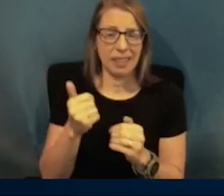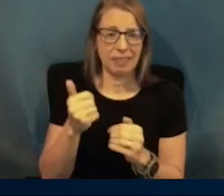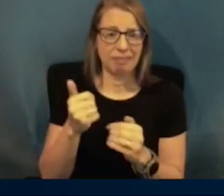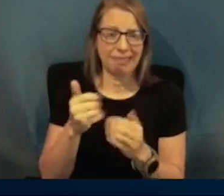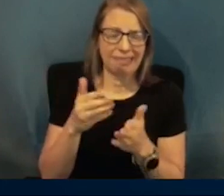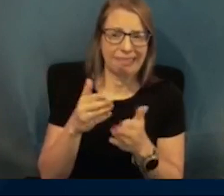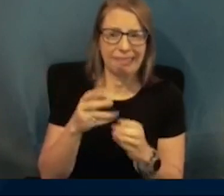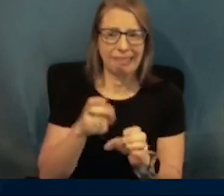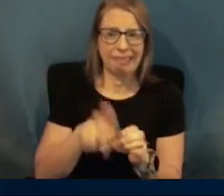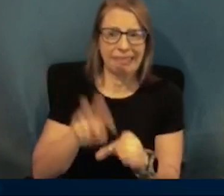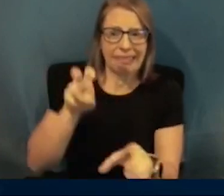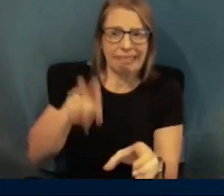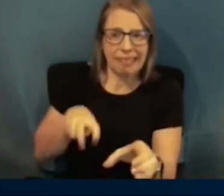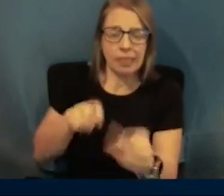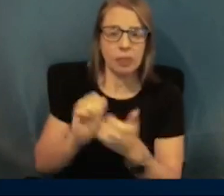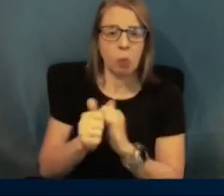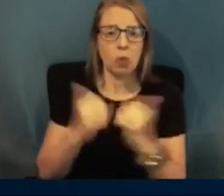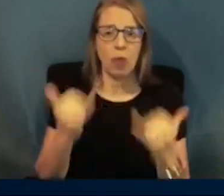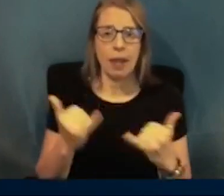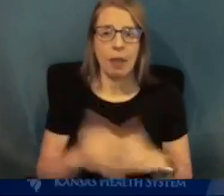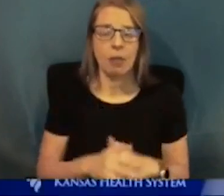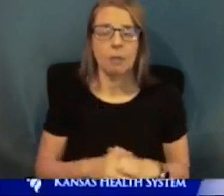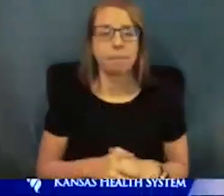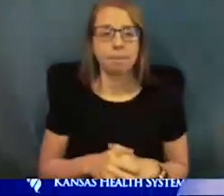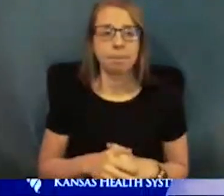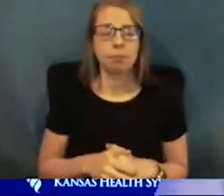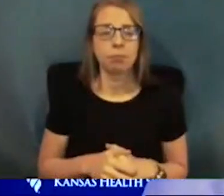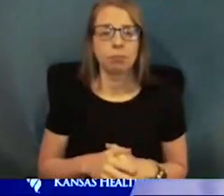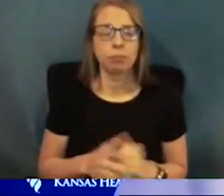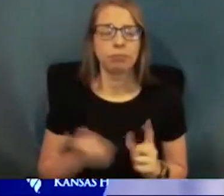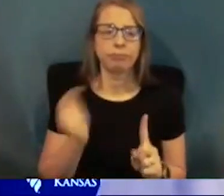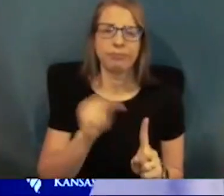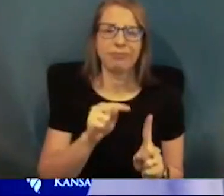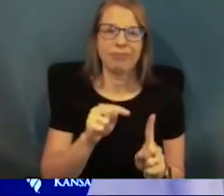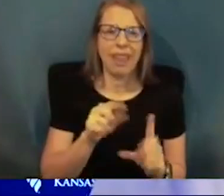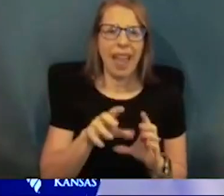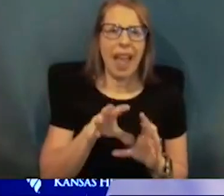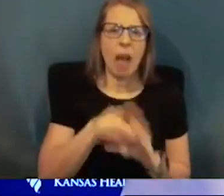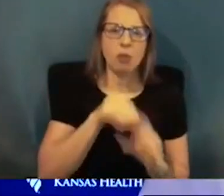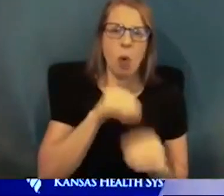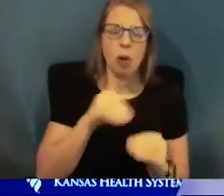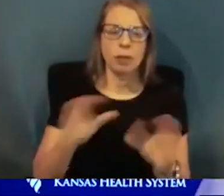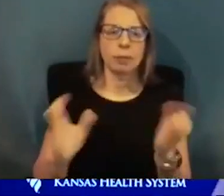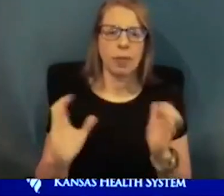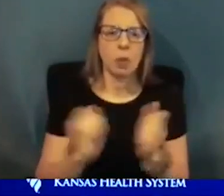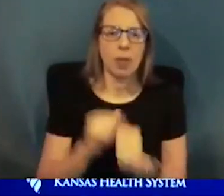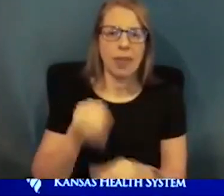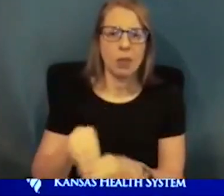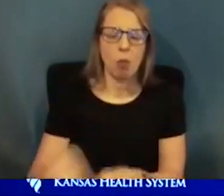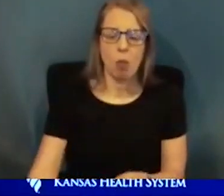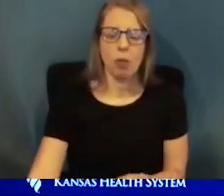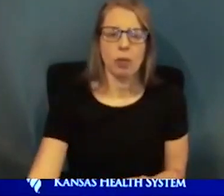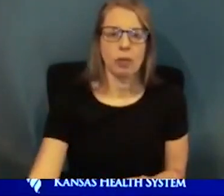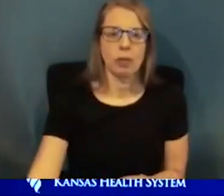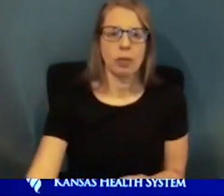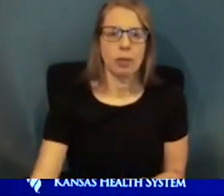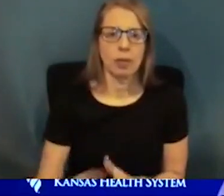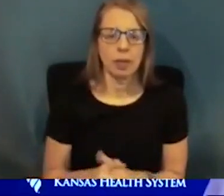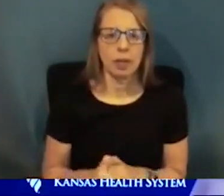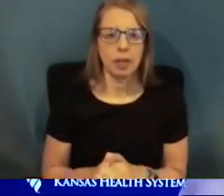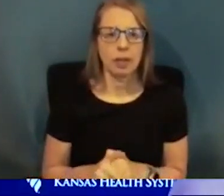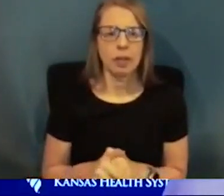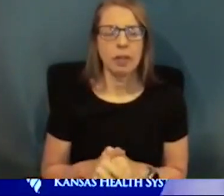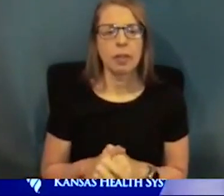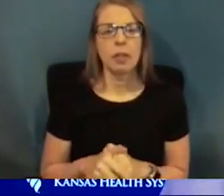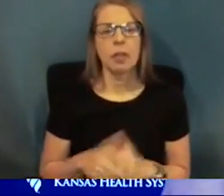goes back to the question of outdoors versus indoors. I think we've always felt that doing activities outdoors, whether you're walking